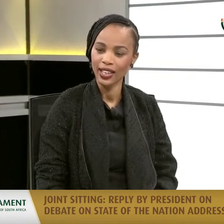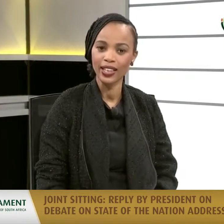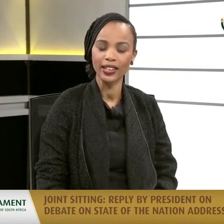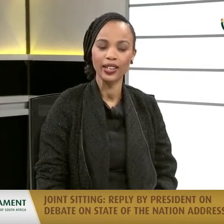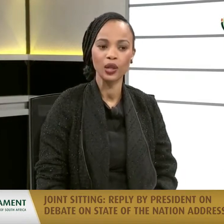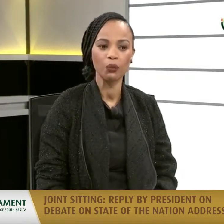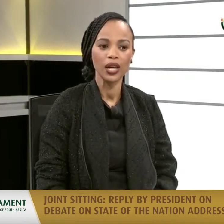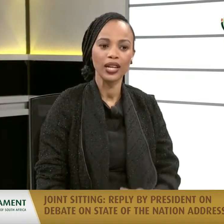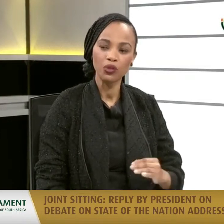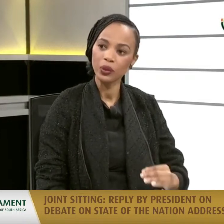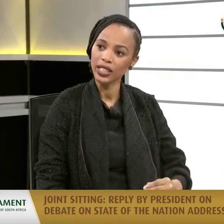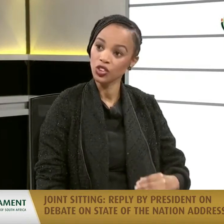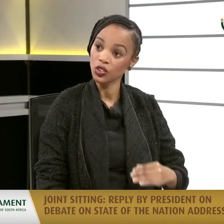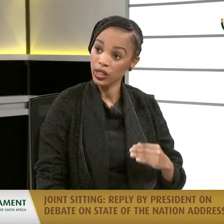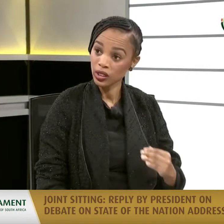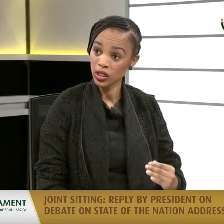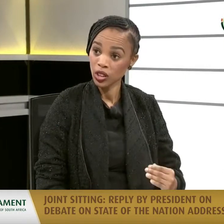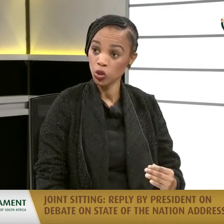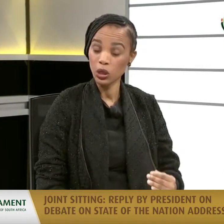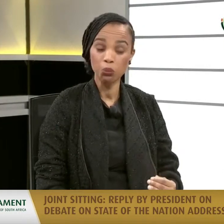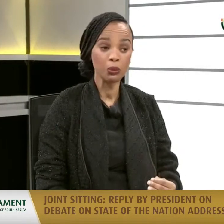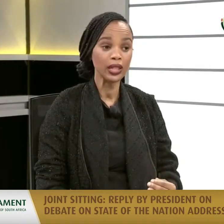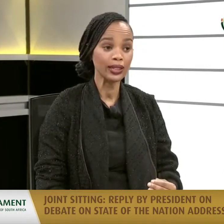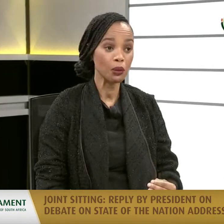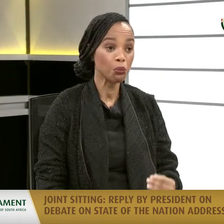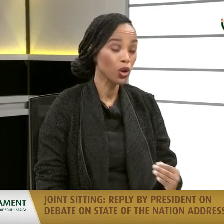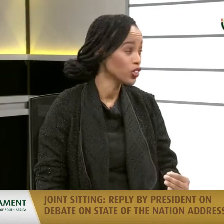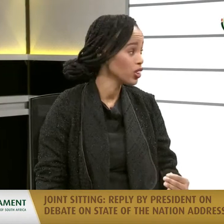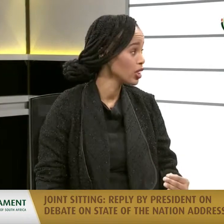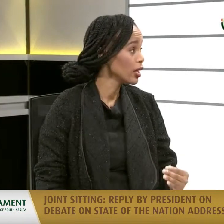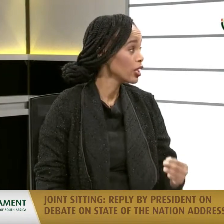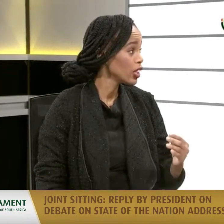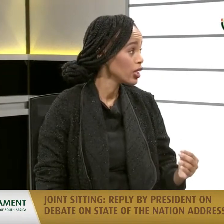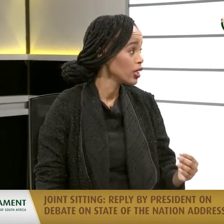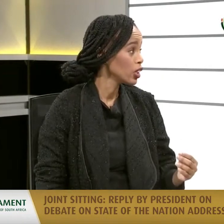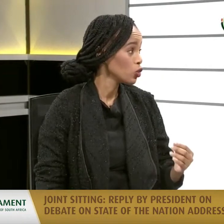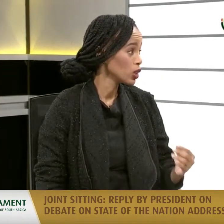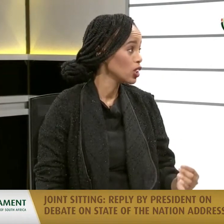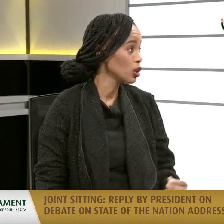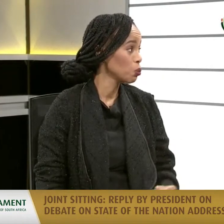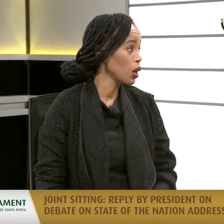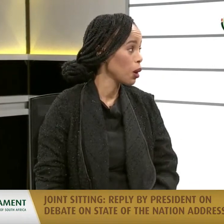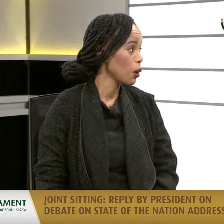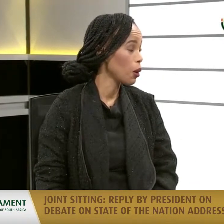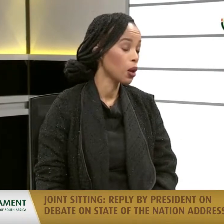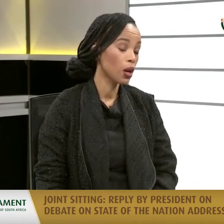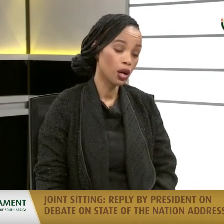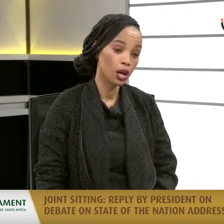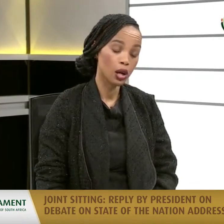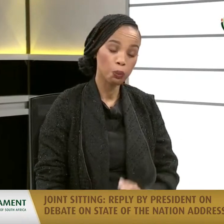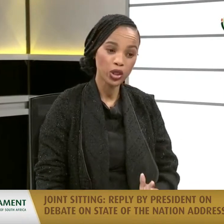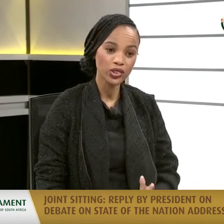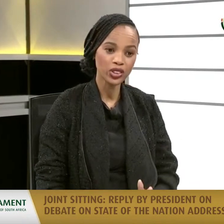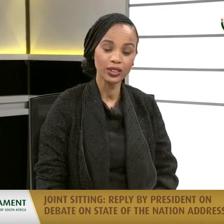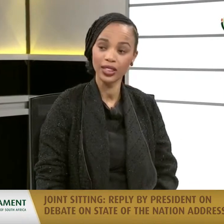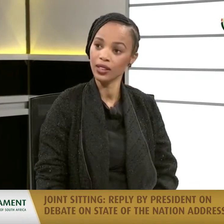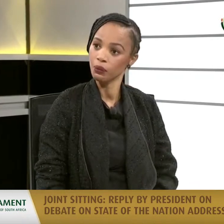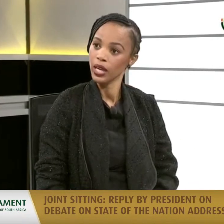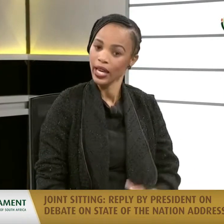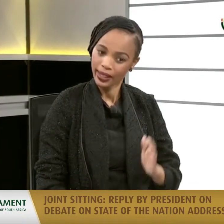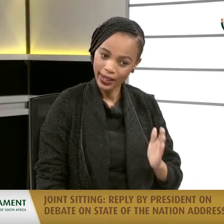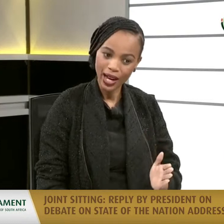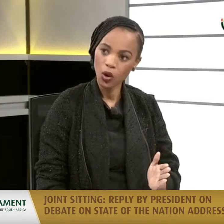indicated that government has struggled to implement policy, key strategic